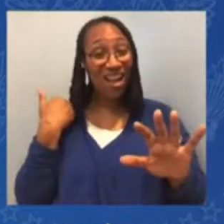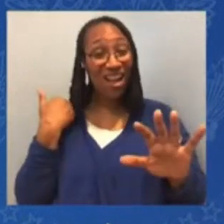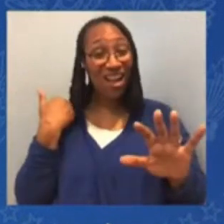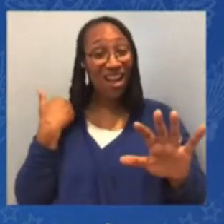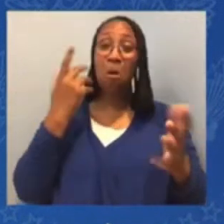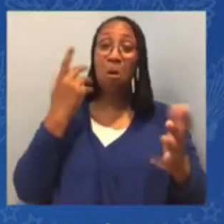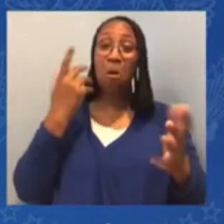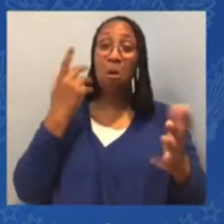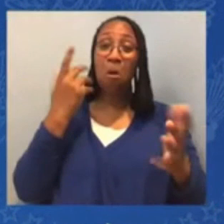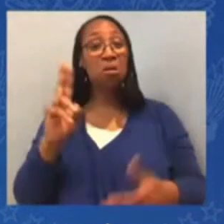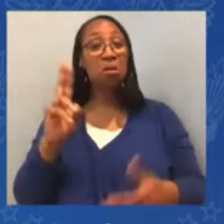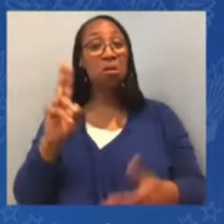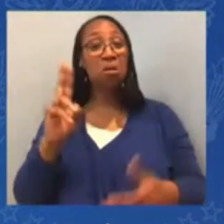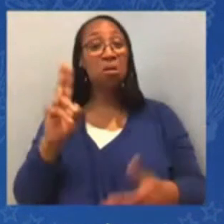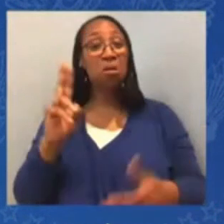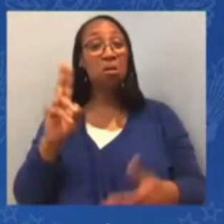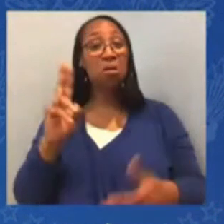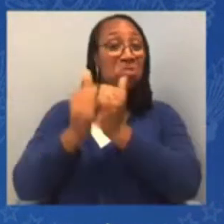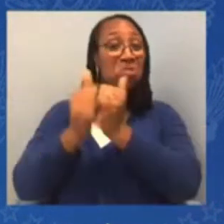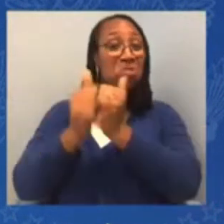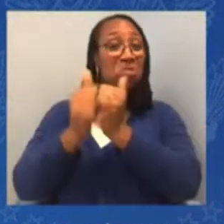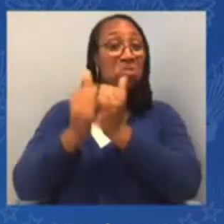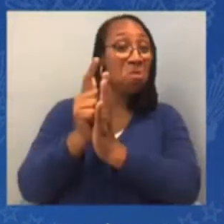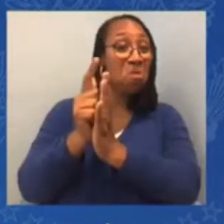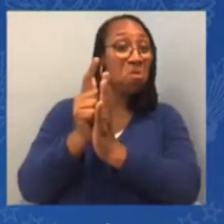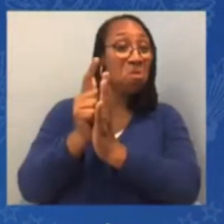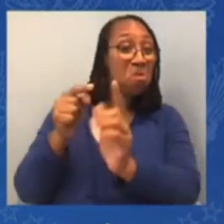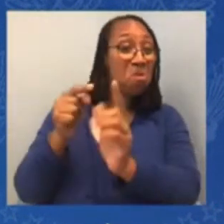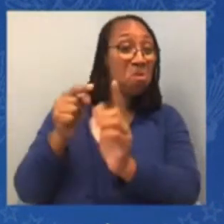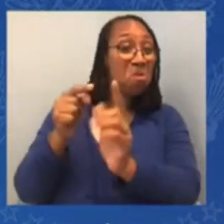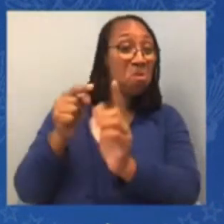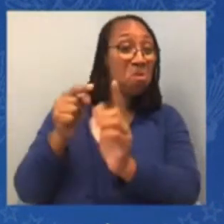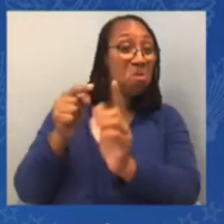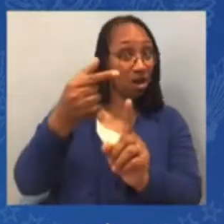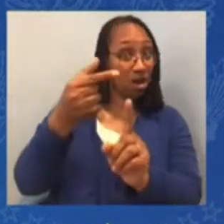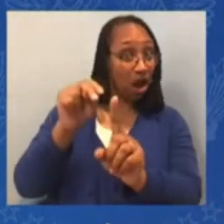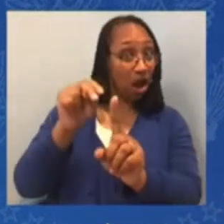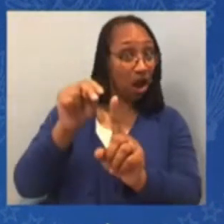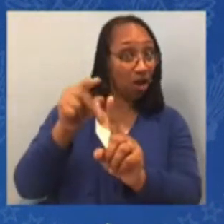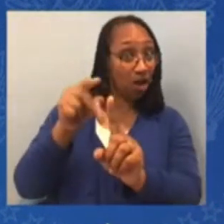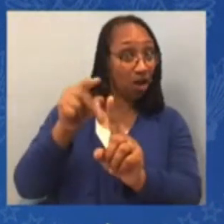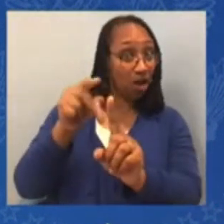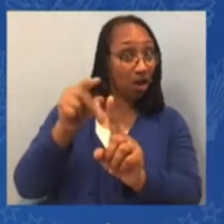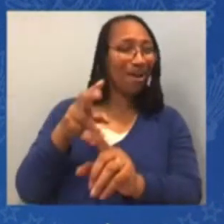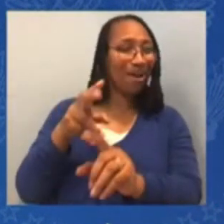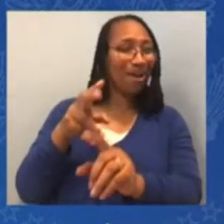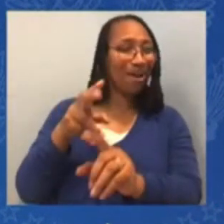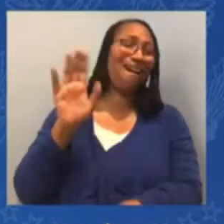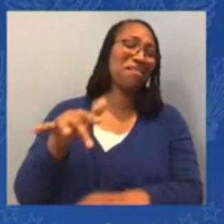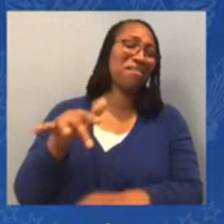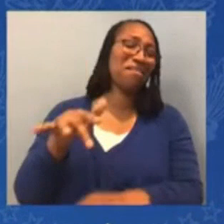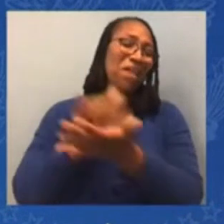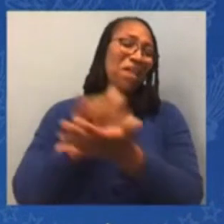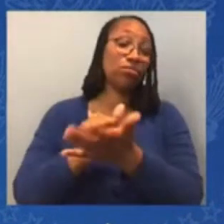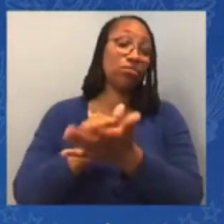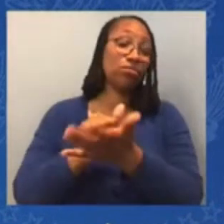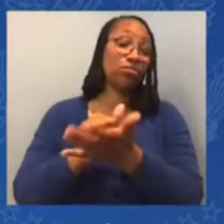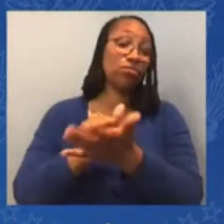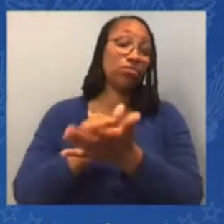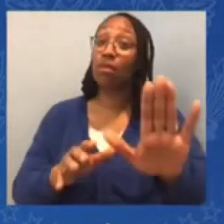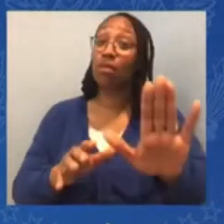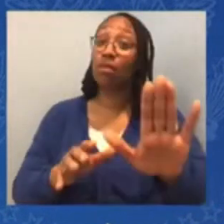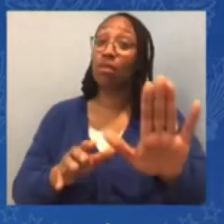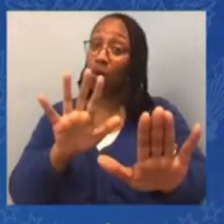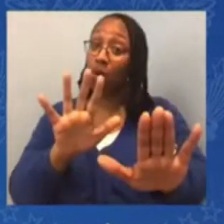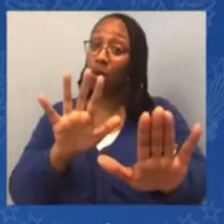And all the usual obstacles would block us once again. But it didn't happen. Instead, I signed into law the Bipartisan Savers